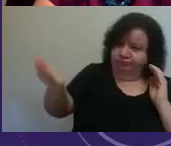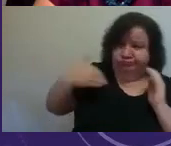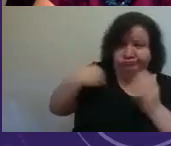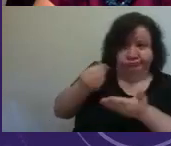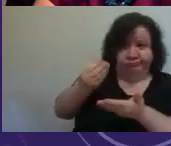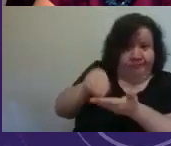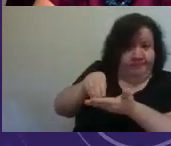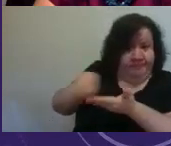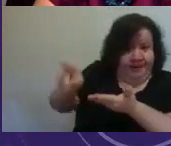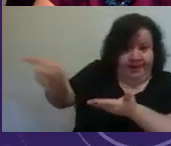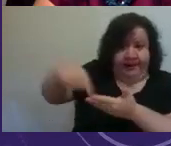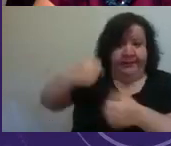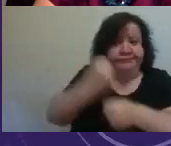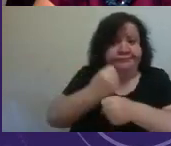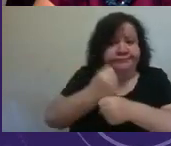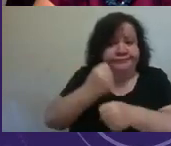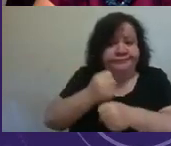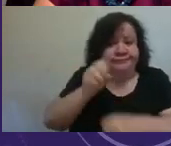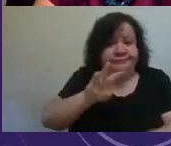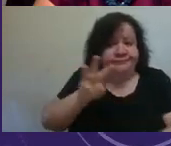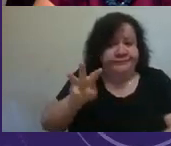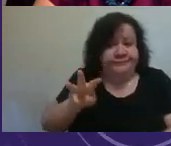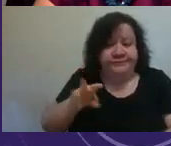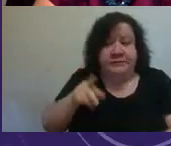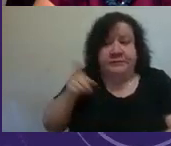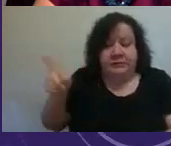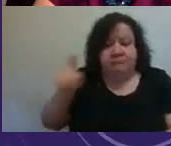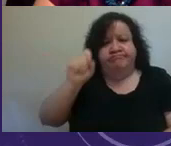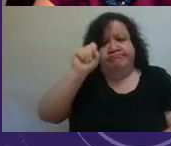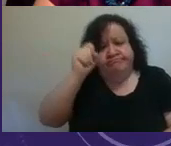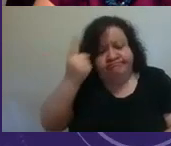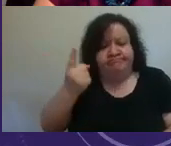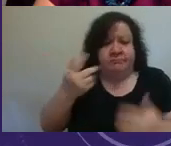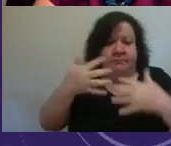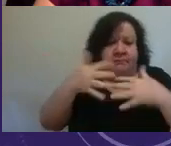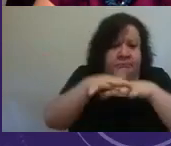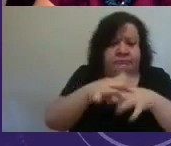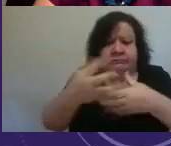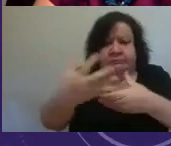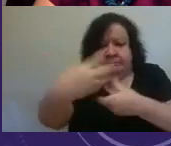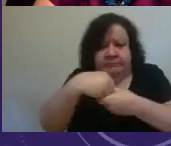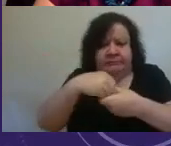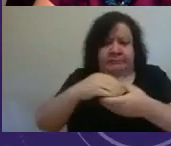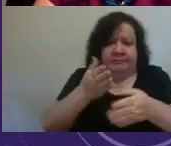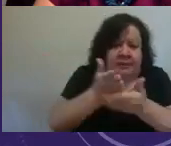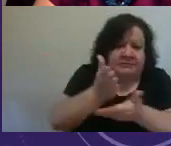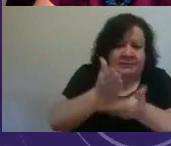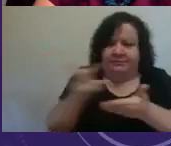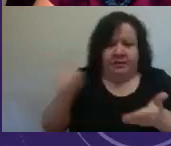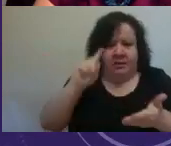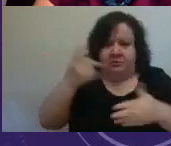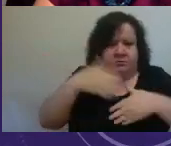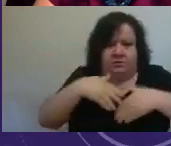on inclusion? And just for folks who need to know, DPOs, it stands for Disabled Persons